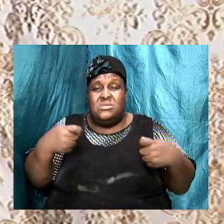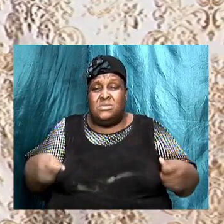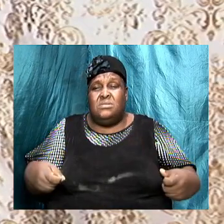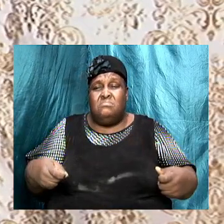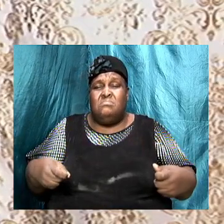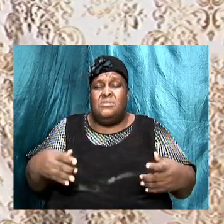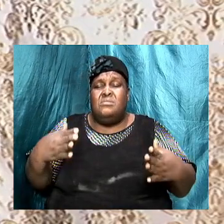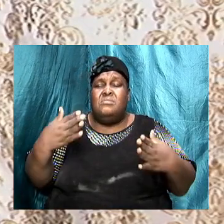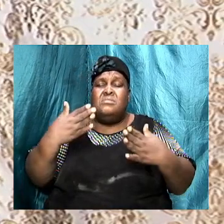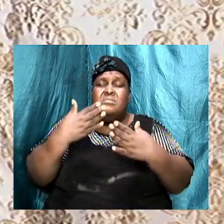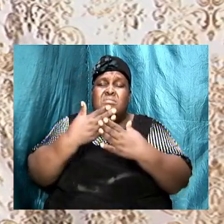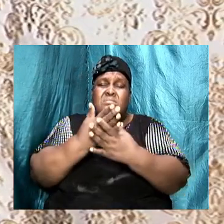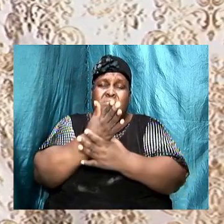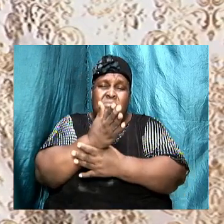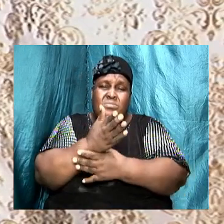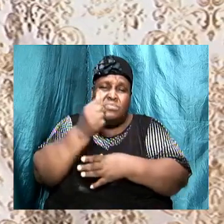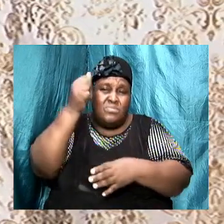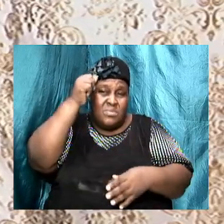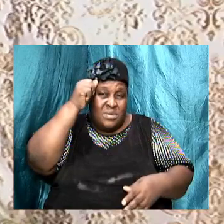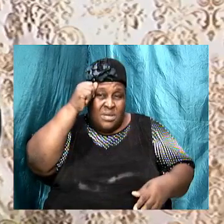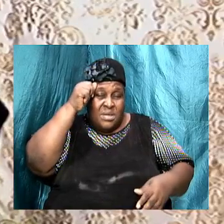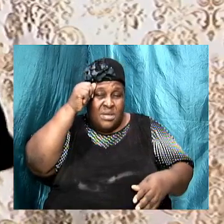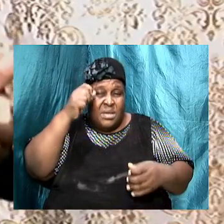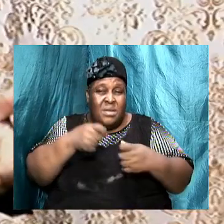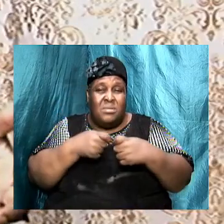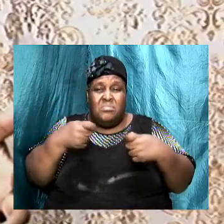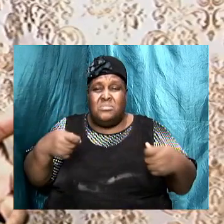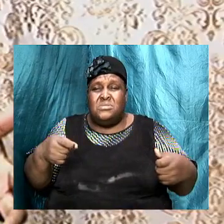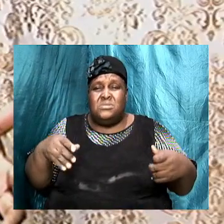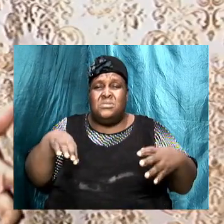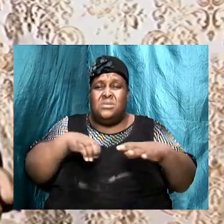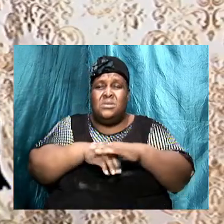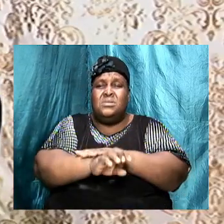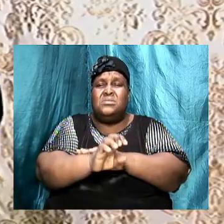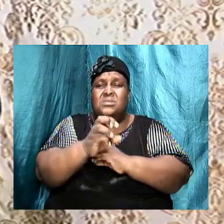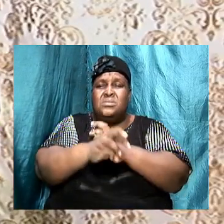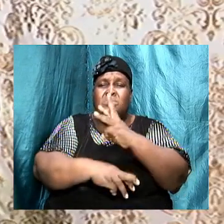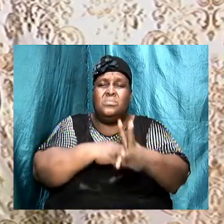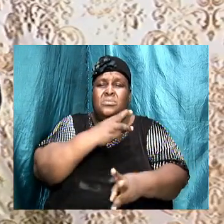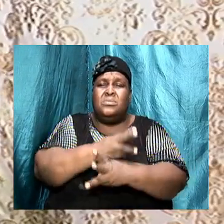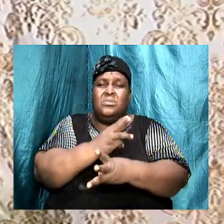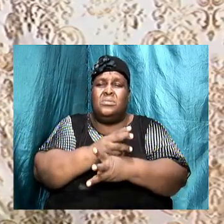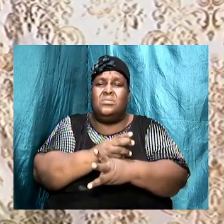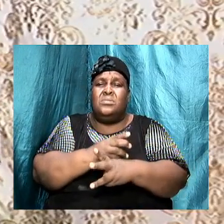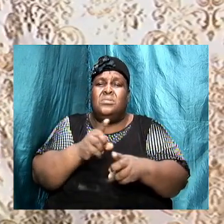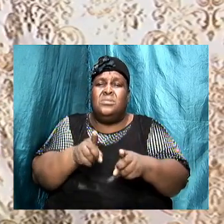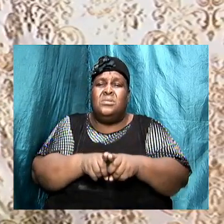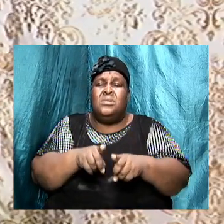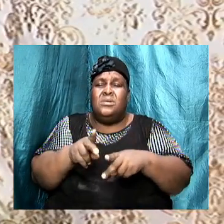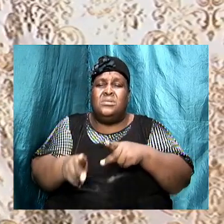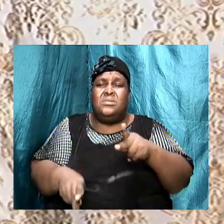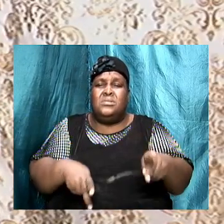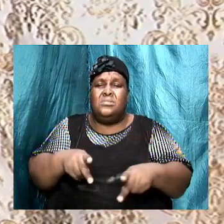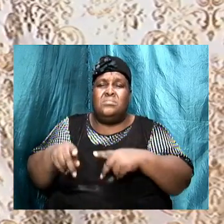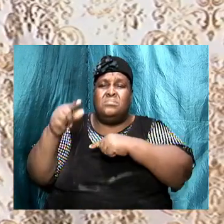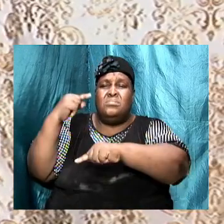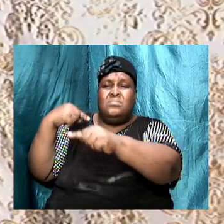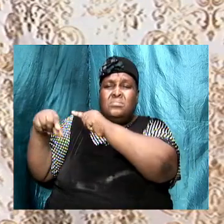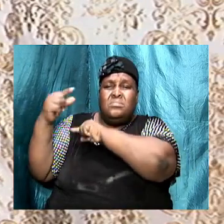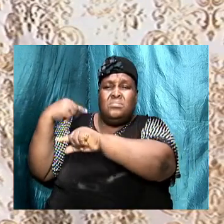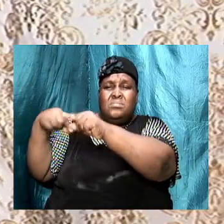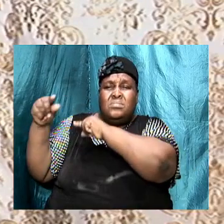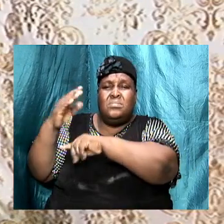through Adam, sin entered into the world. As a people, generation